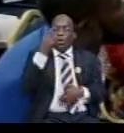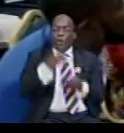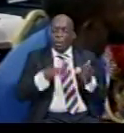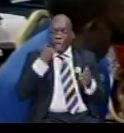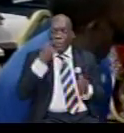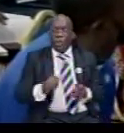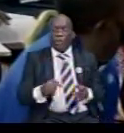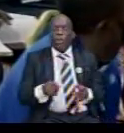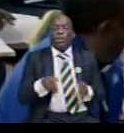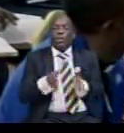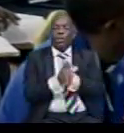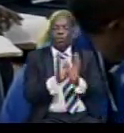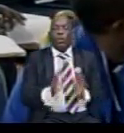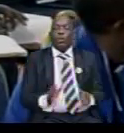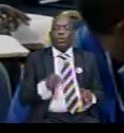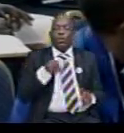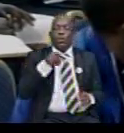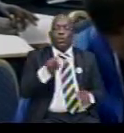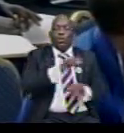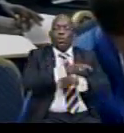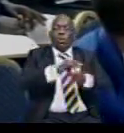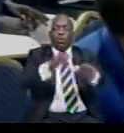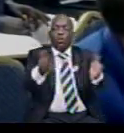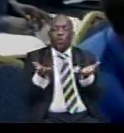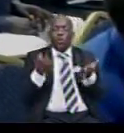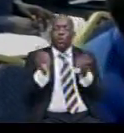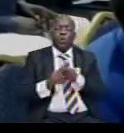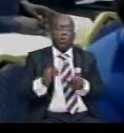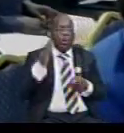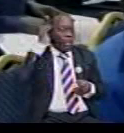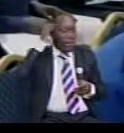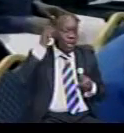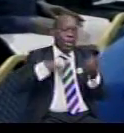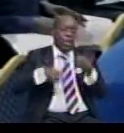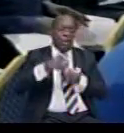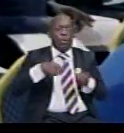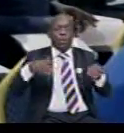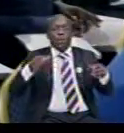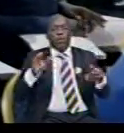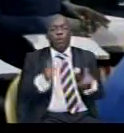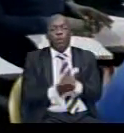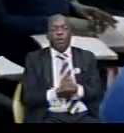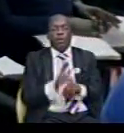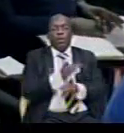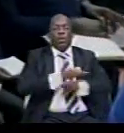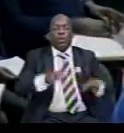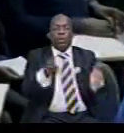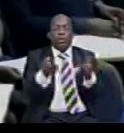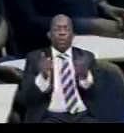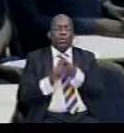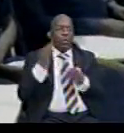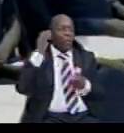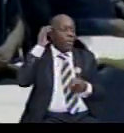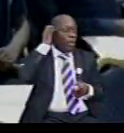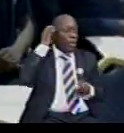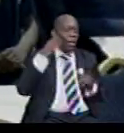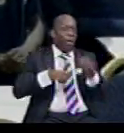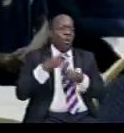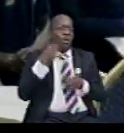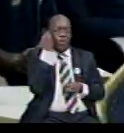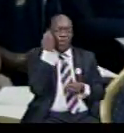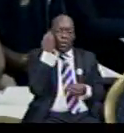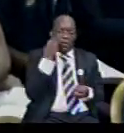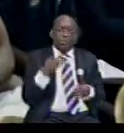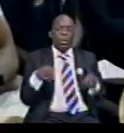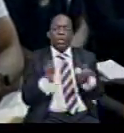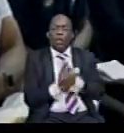they don't want to hear about fornication. That one does not sell. They don't want